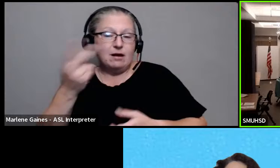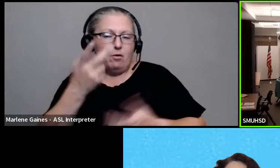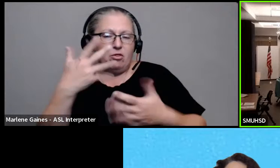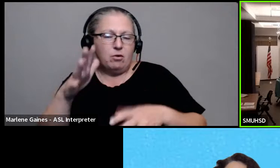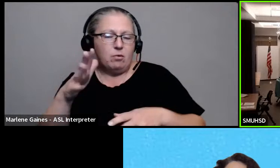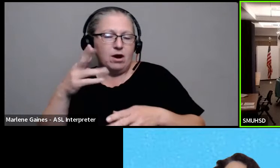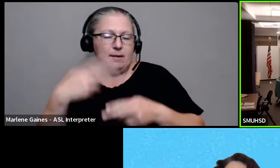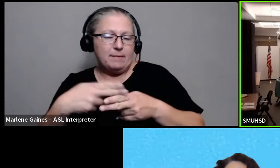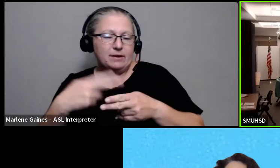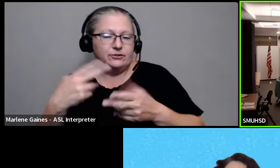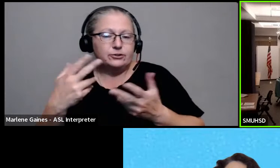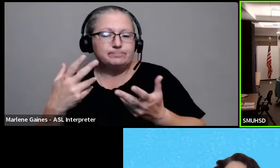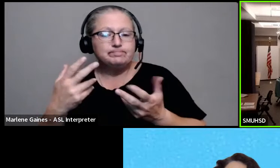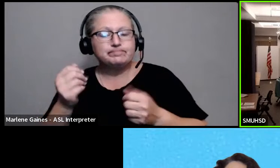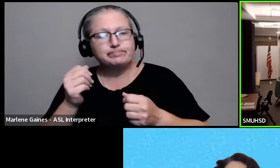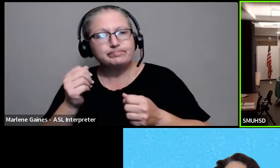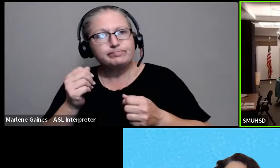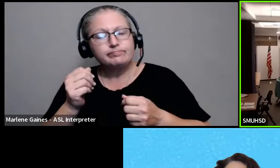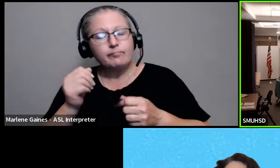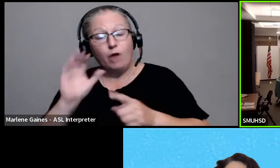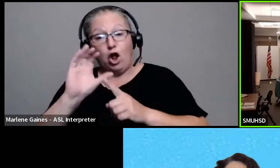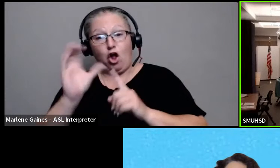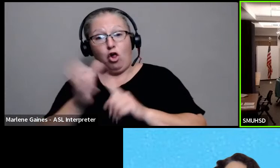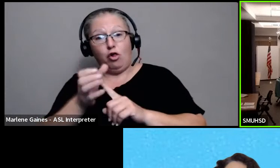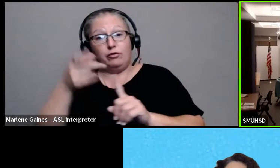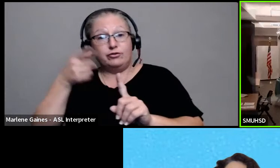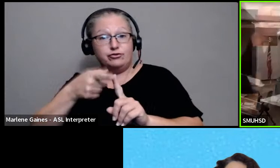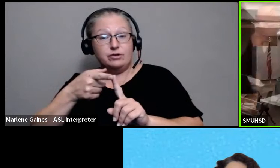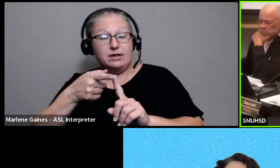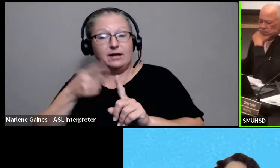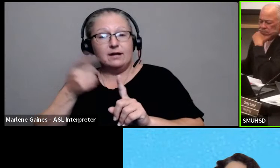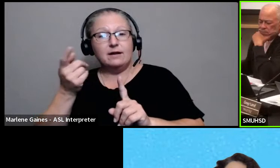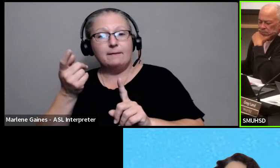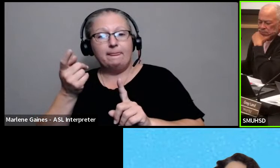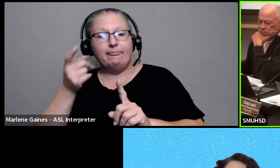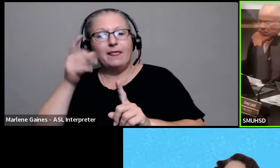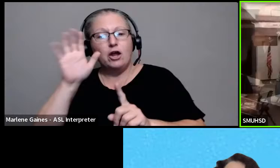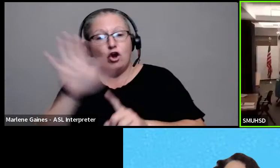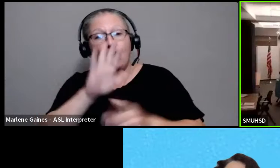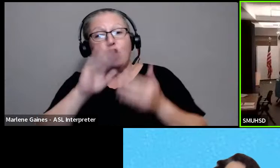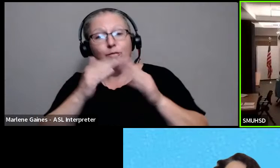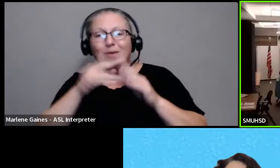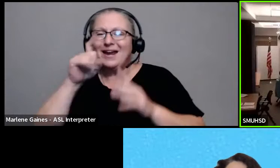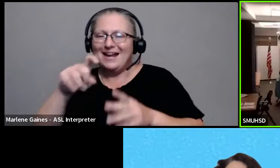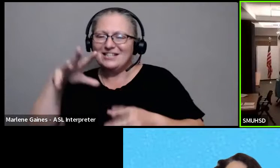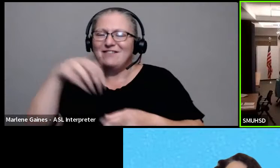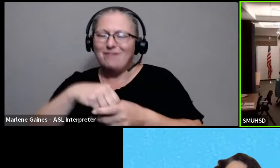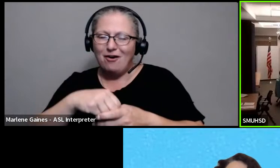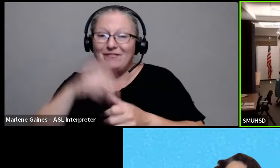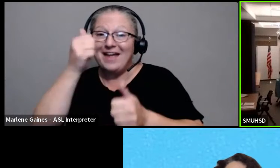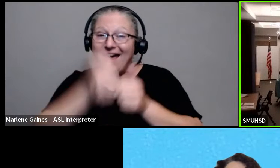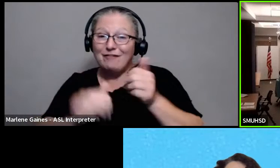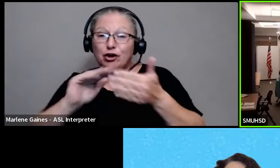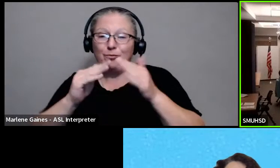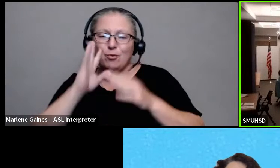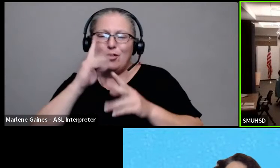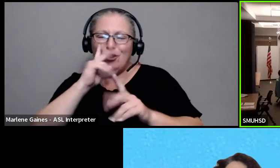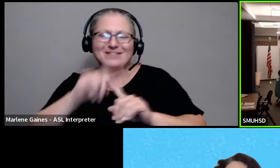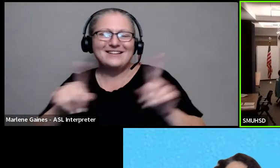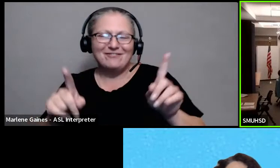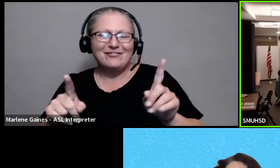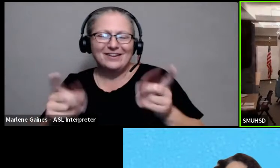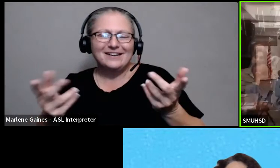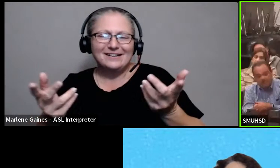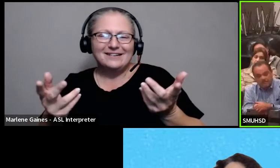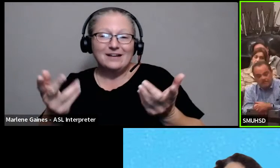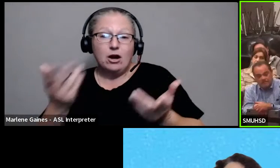it. Culturally speaking, you really have to get your community involved, and each community is going to look different. And so I think